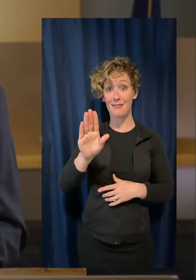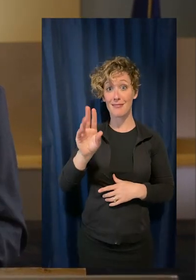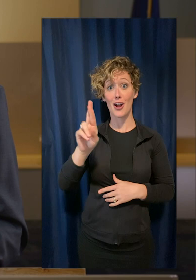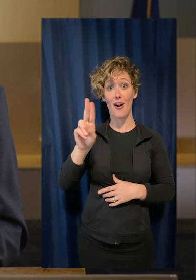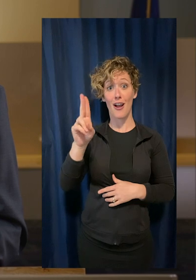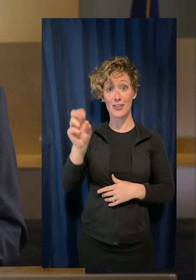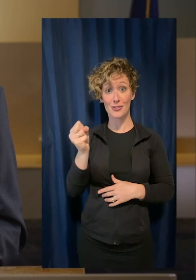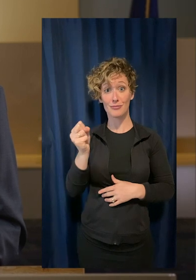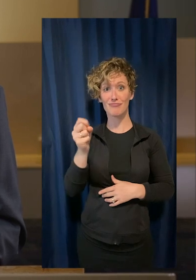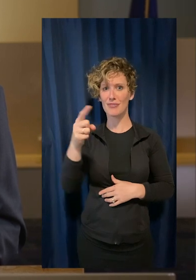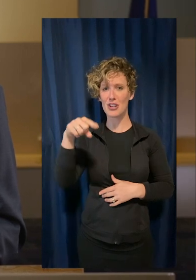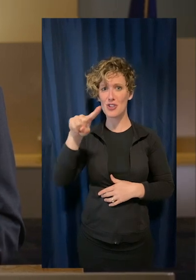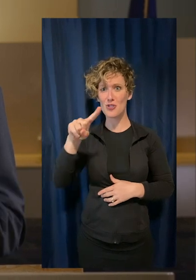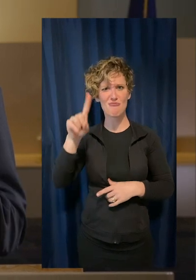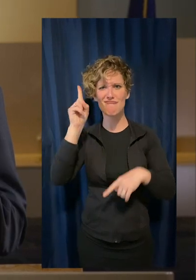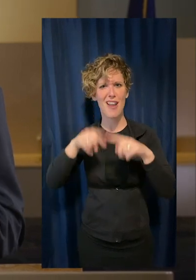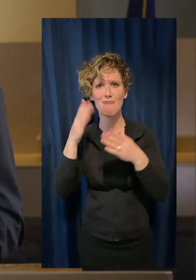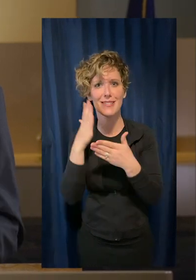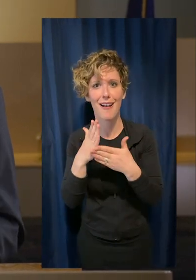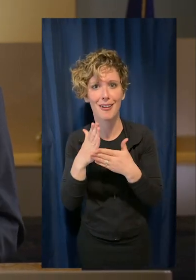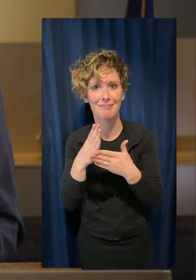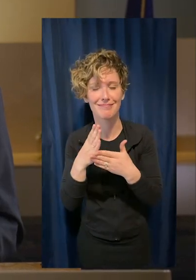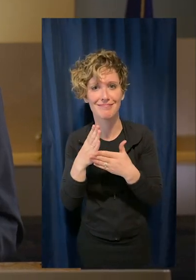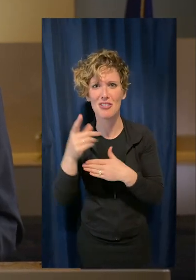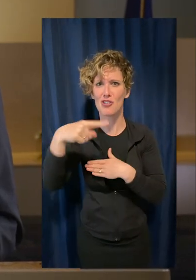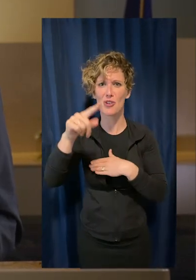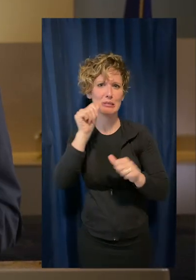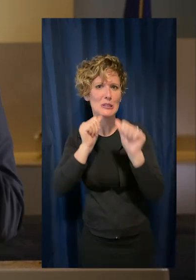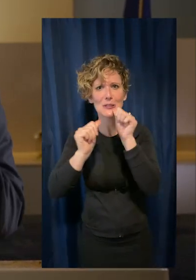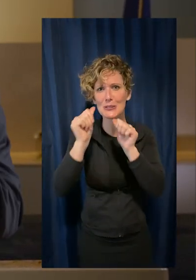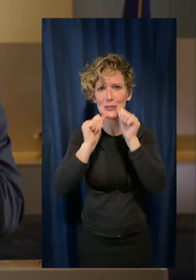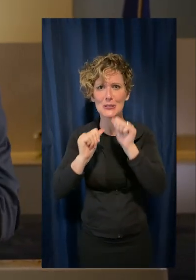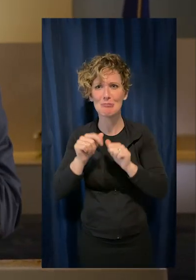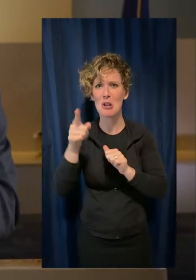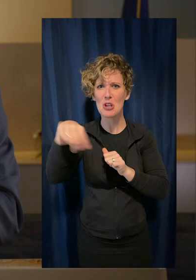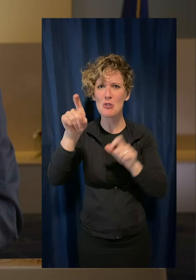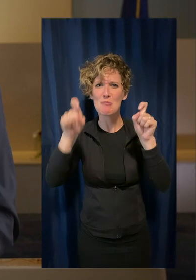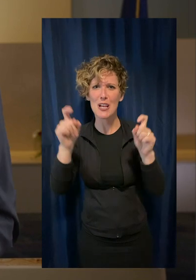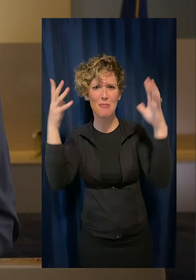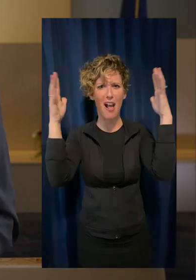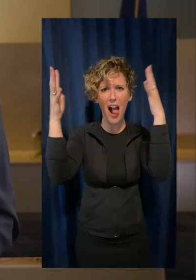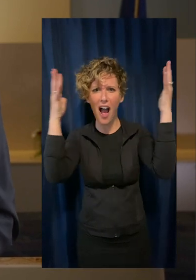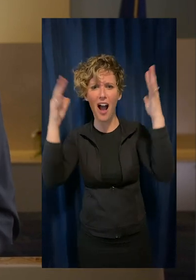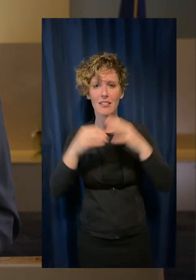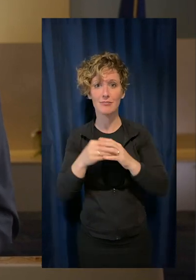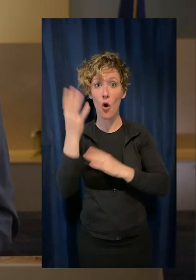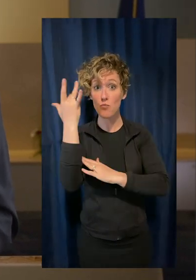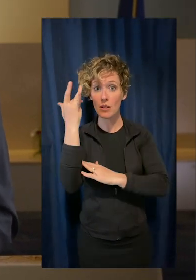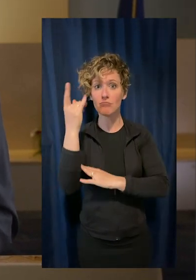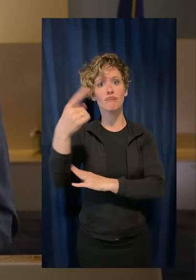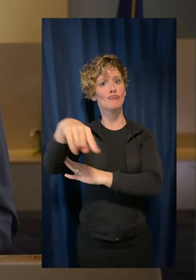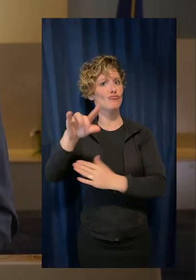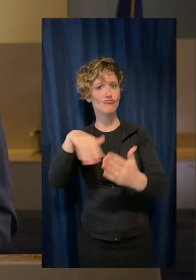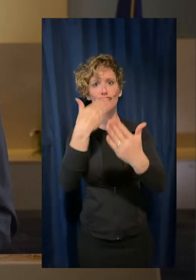unstoppable. You are resilient, and you are to be applauded on having arrived at this moment tonight. It is